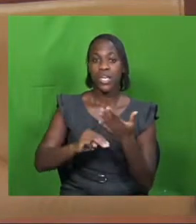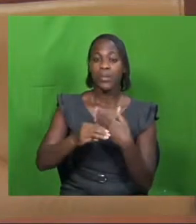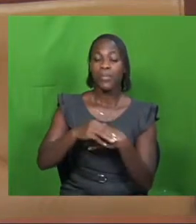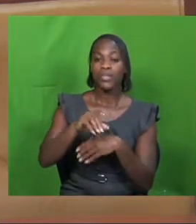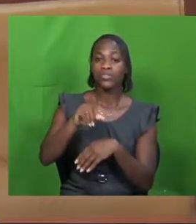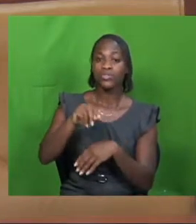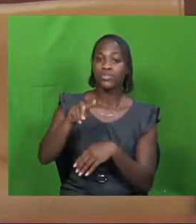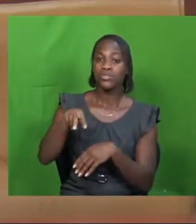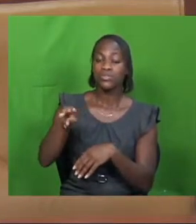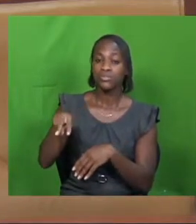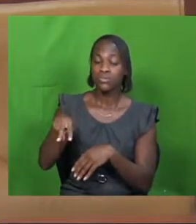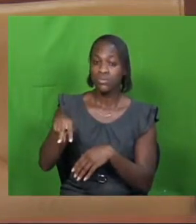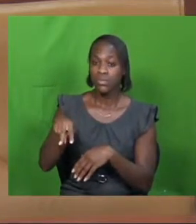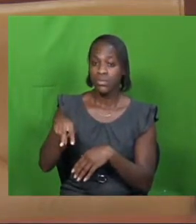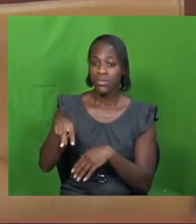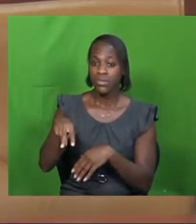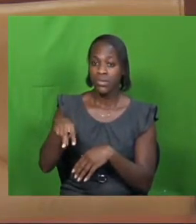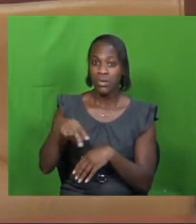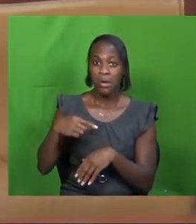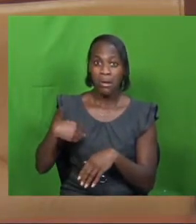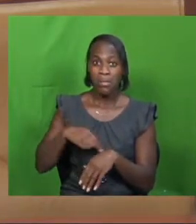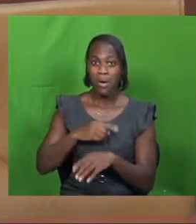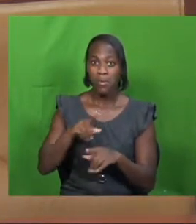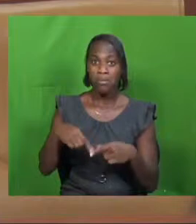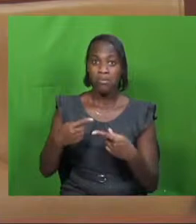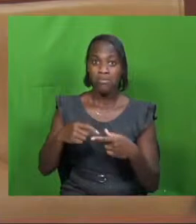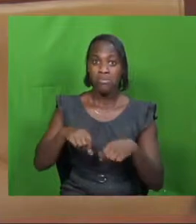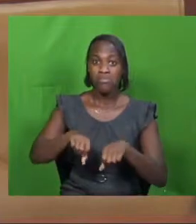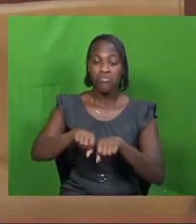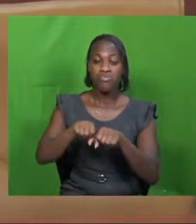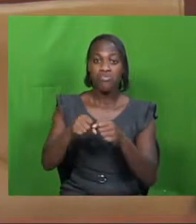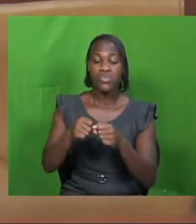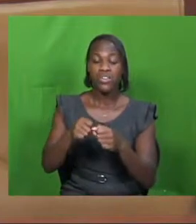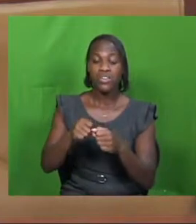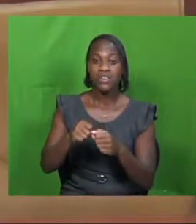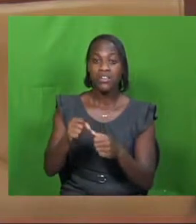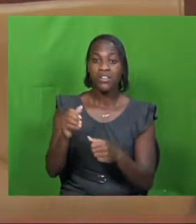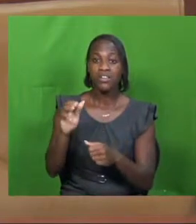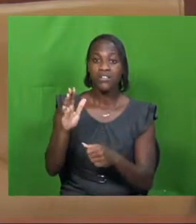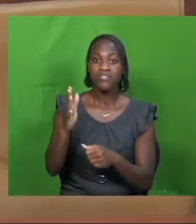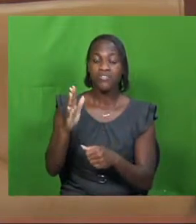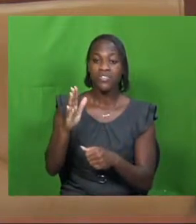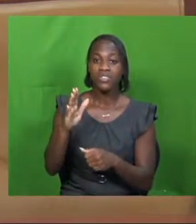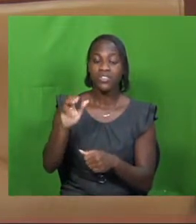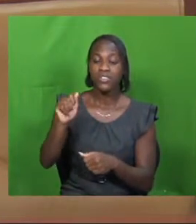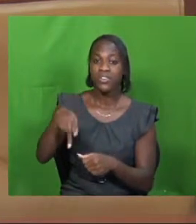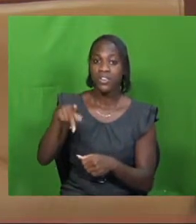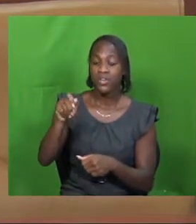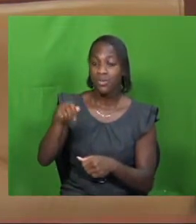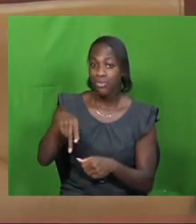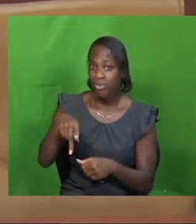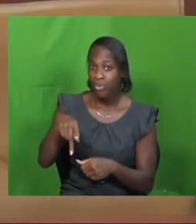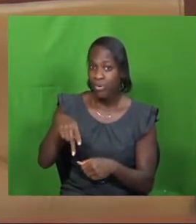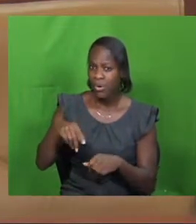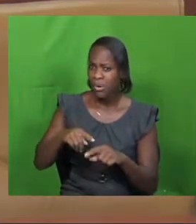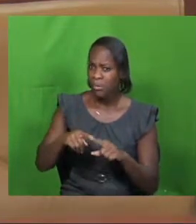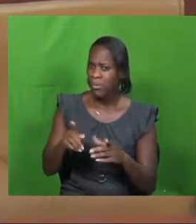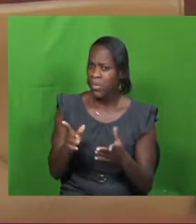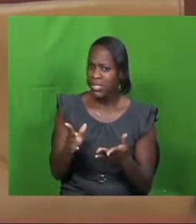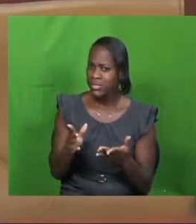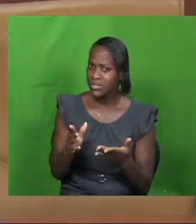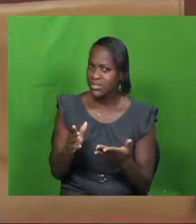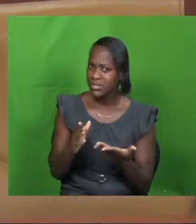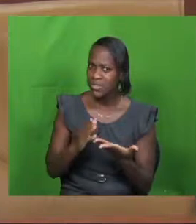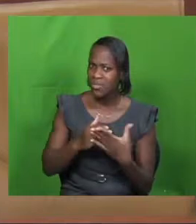2022. Mr. Speaker, we went on recess on the 5th of April. And Mr. Speaker, after over